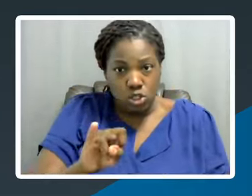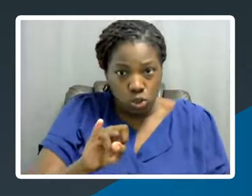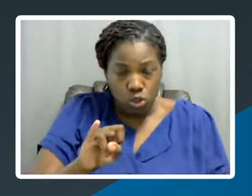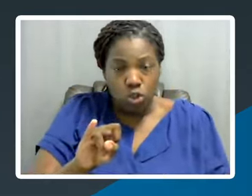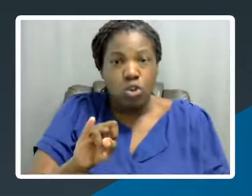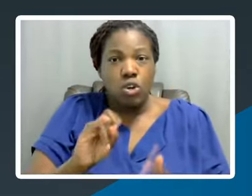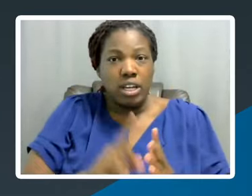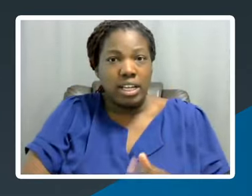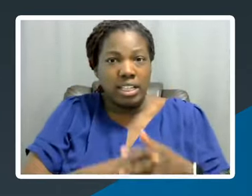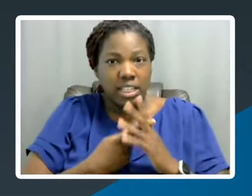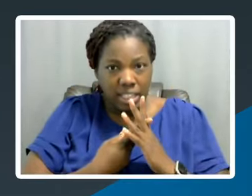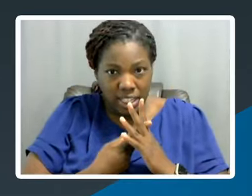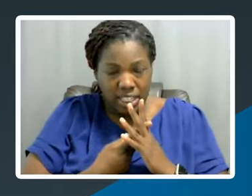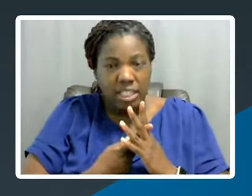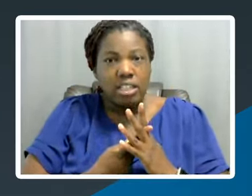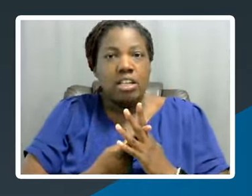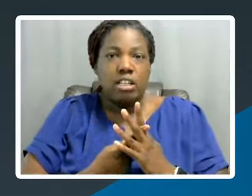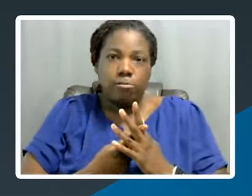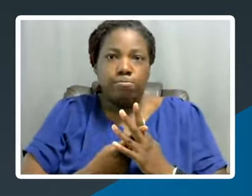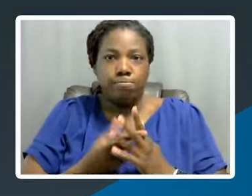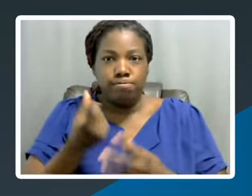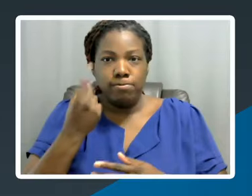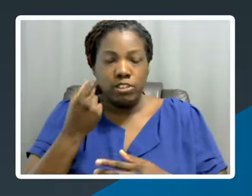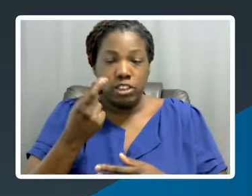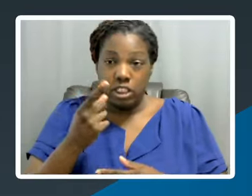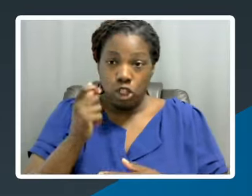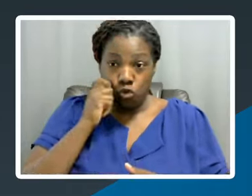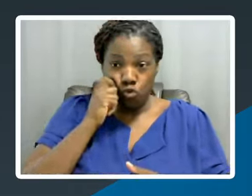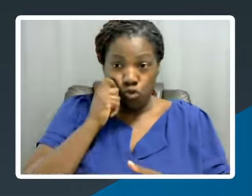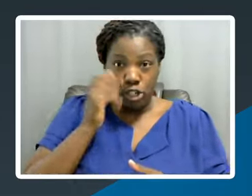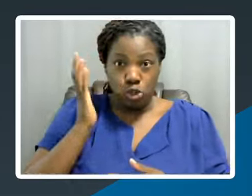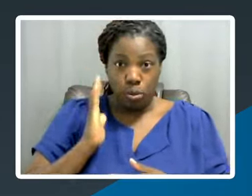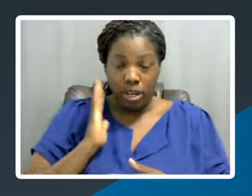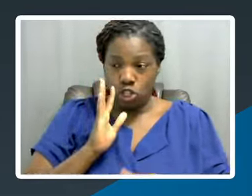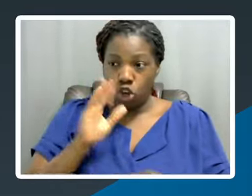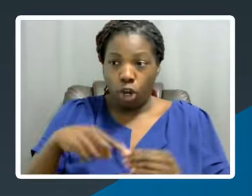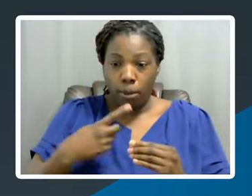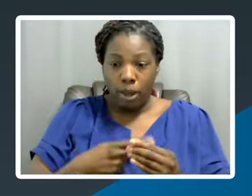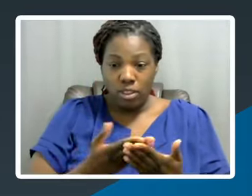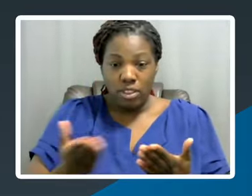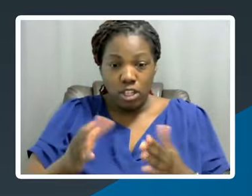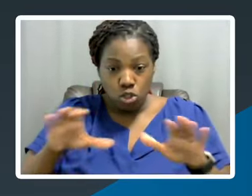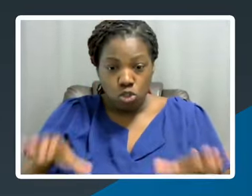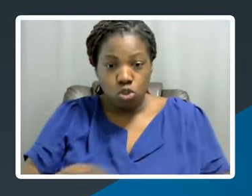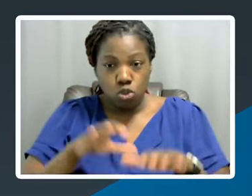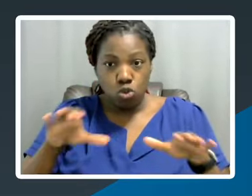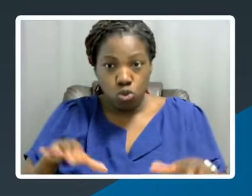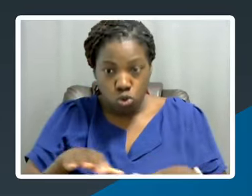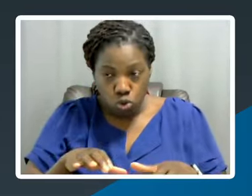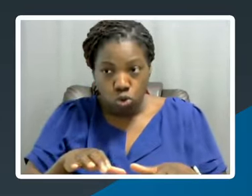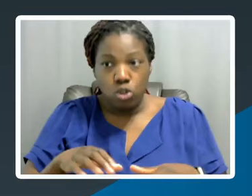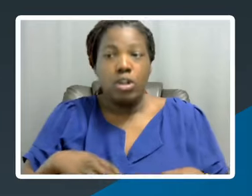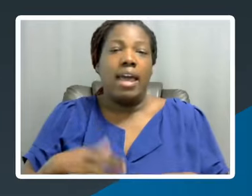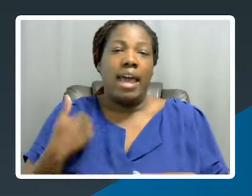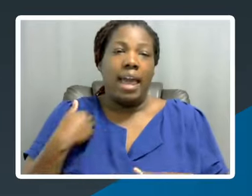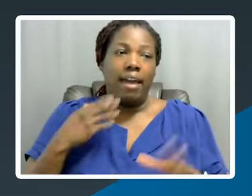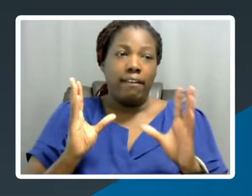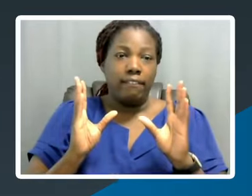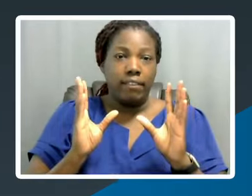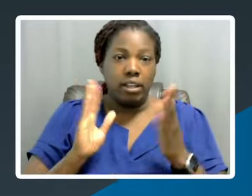with Our Racial Past, where the presenters will talk about the work that they're doing to bring community forums and community